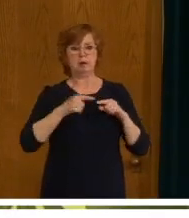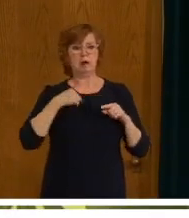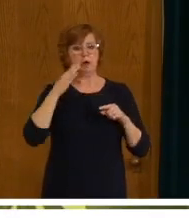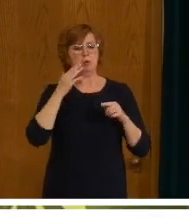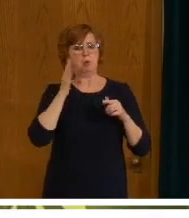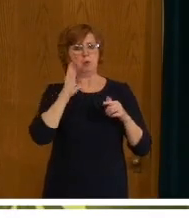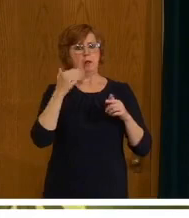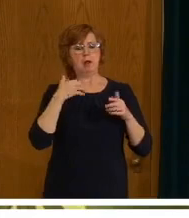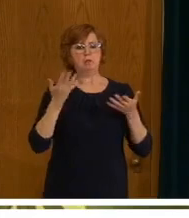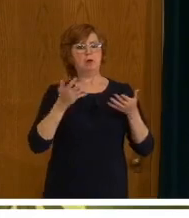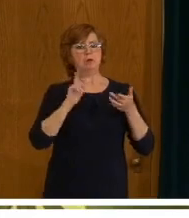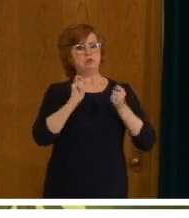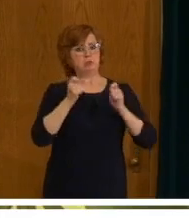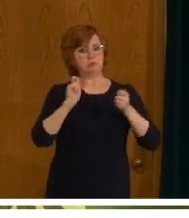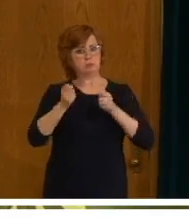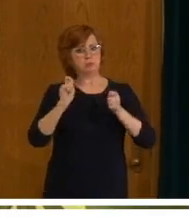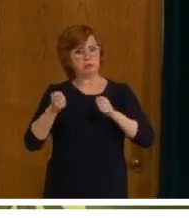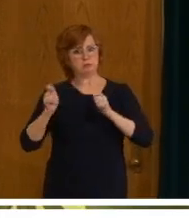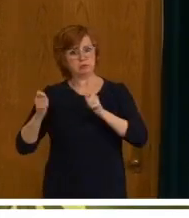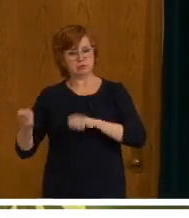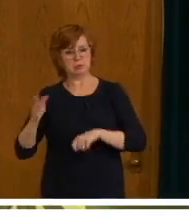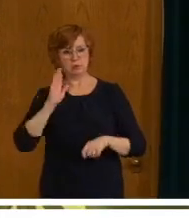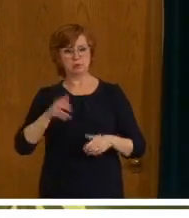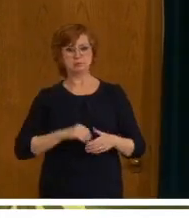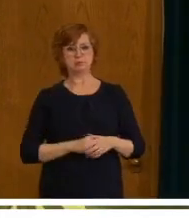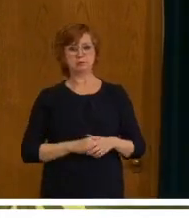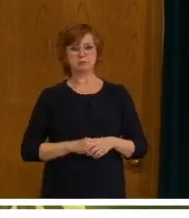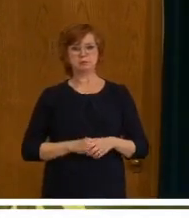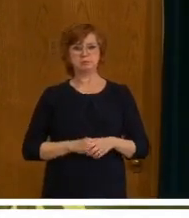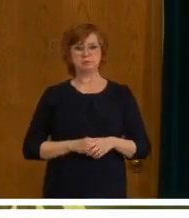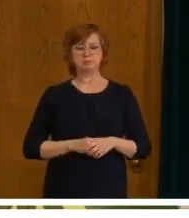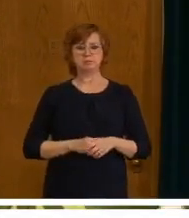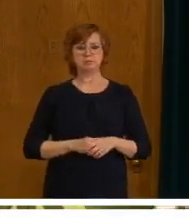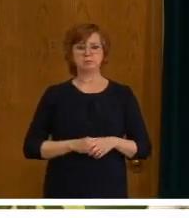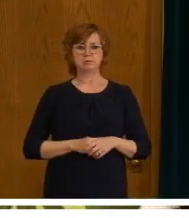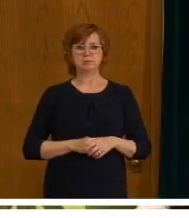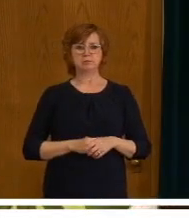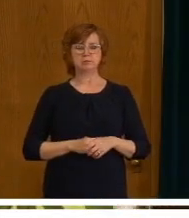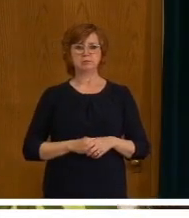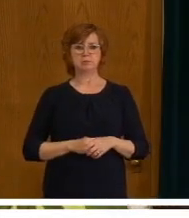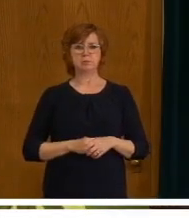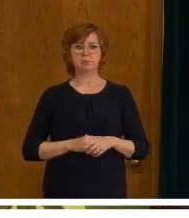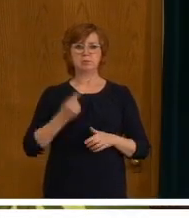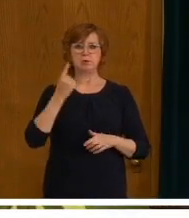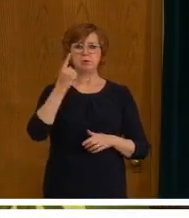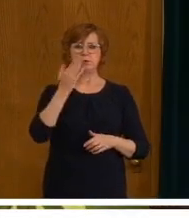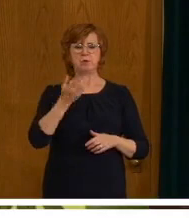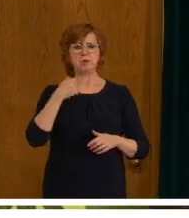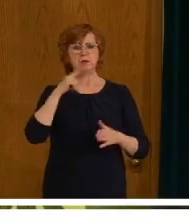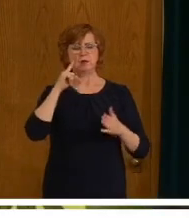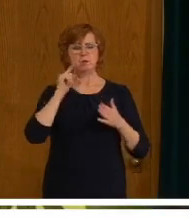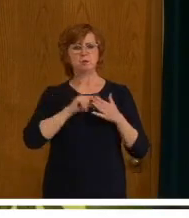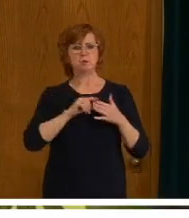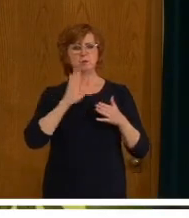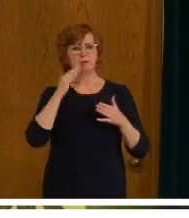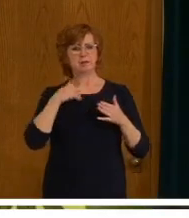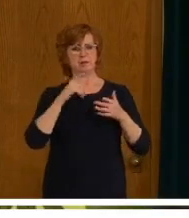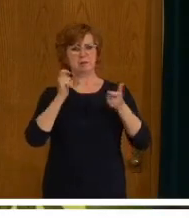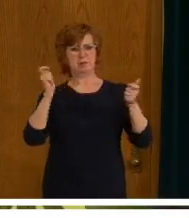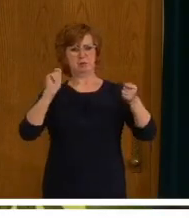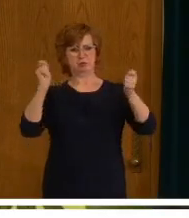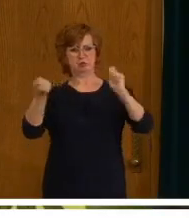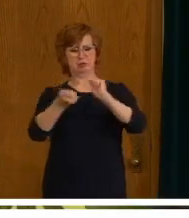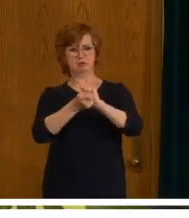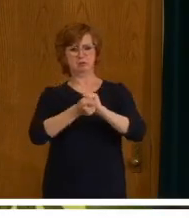weeks. One of the changes I think that will be significant by its absence is